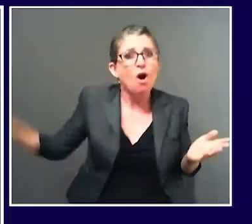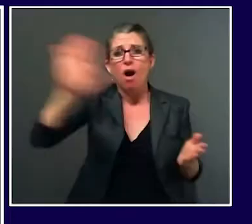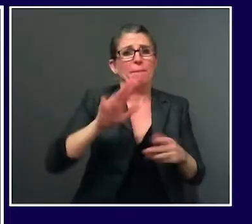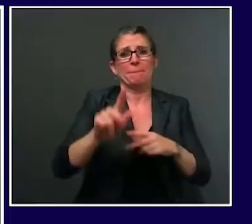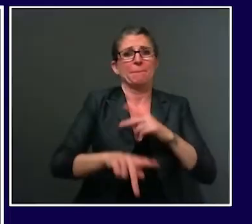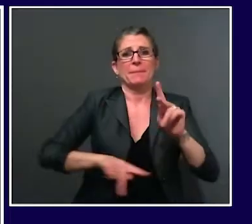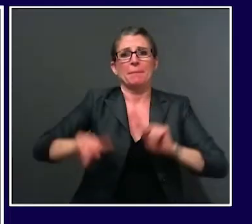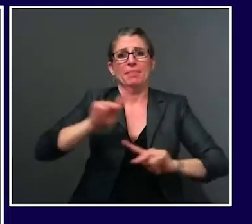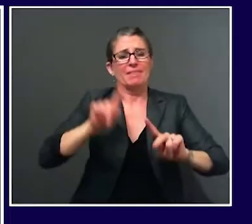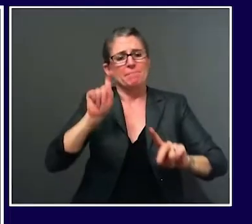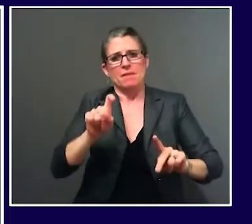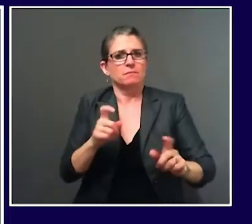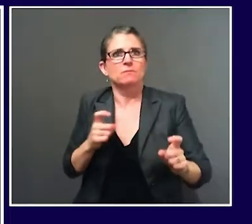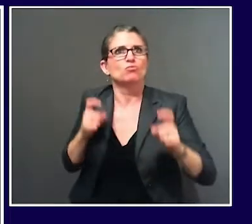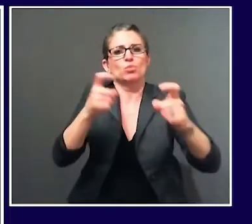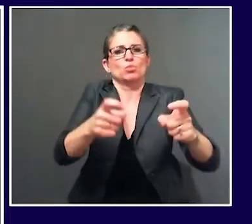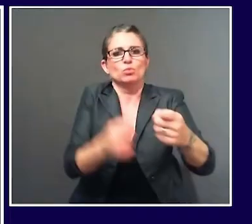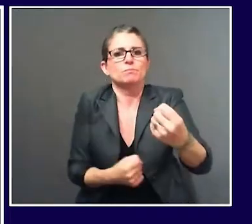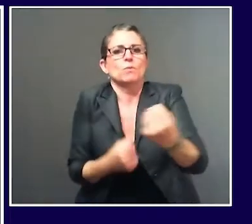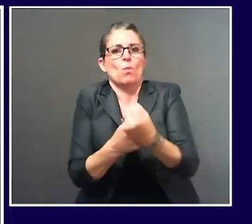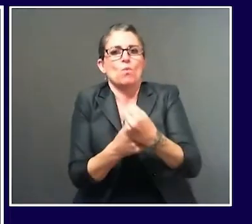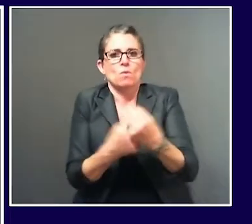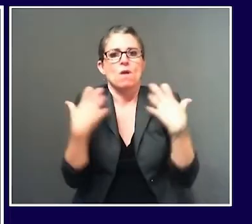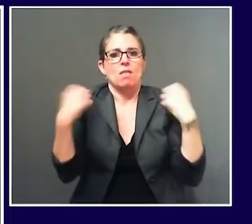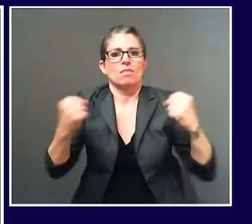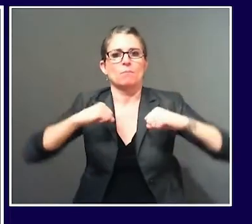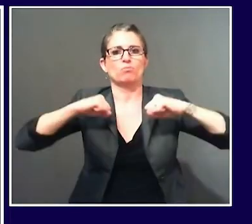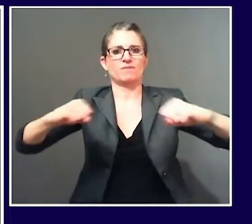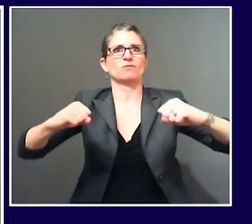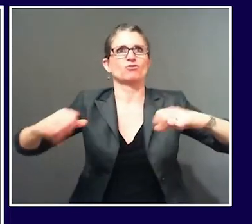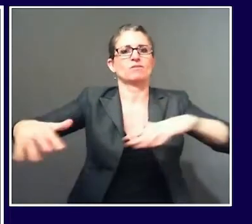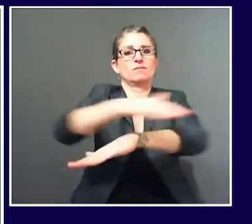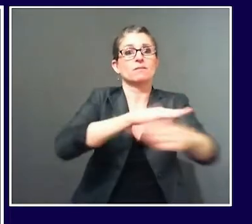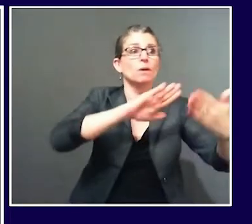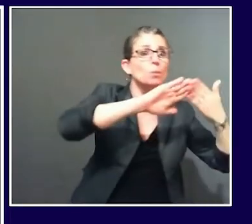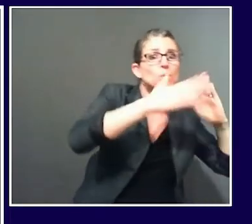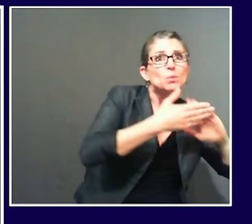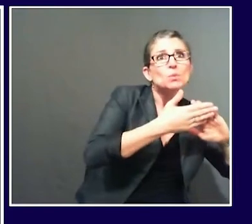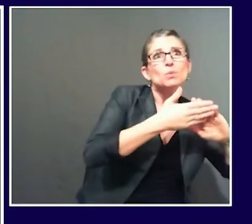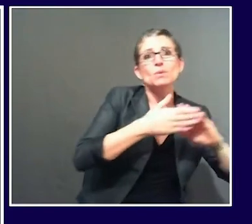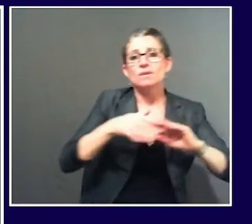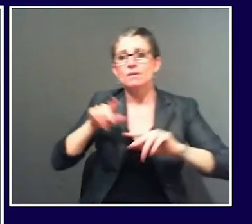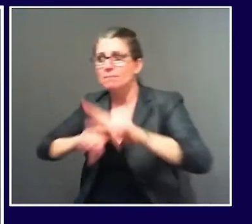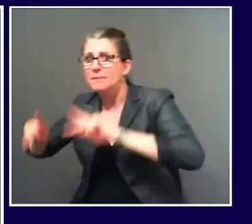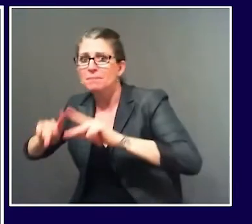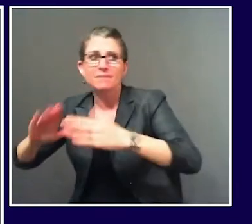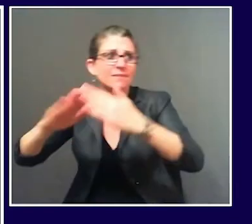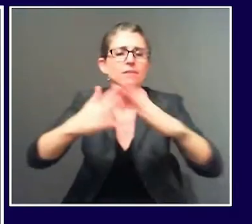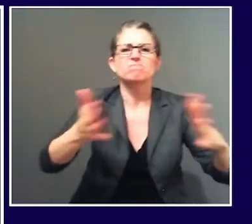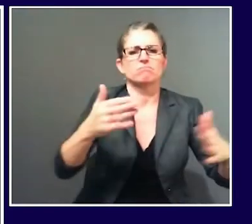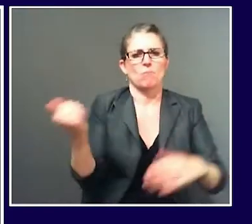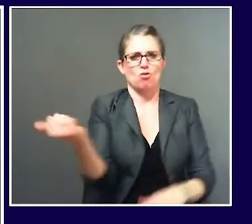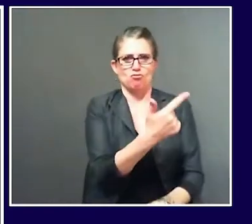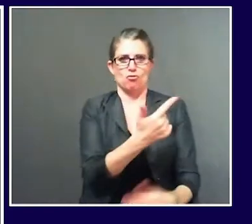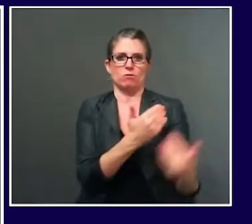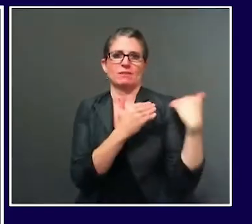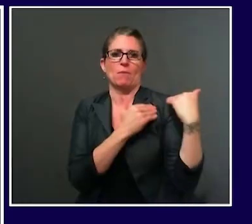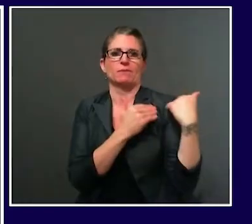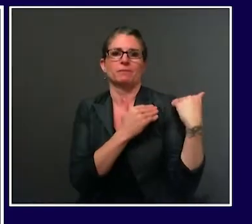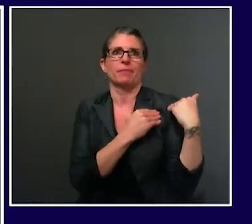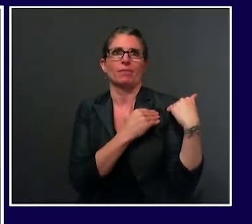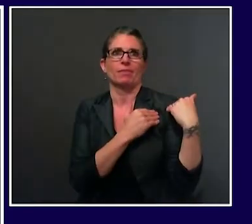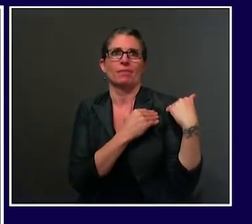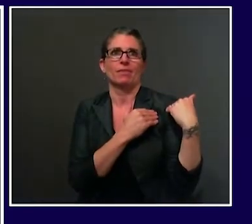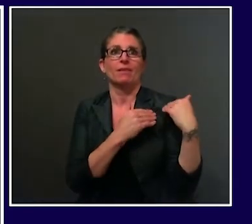communities. We all have an obligation during this time to stay healthy and to stay safe, if not for ourselves,